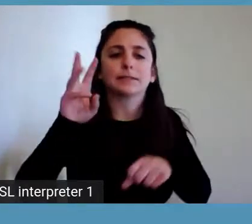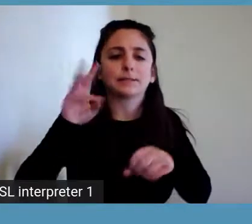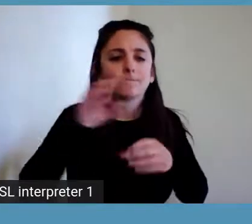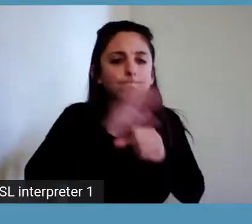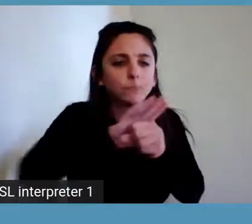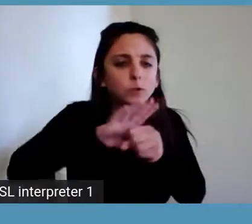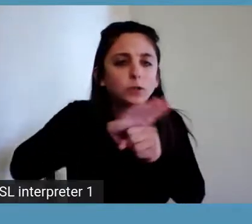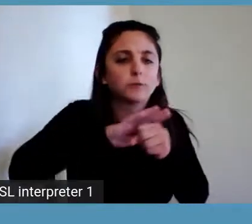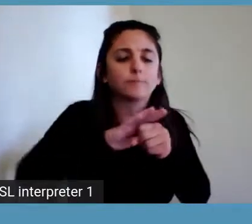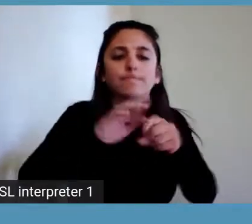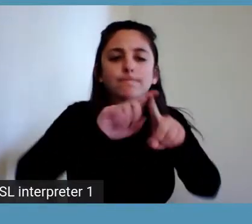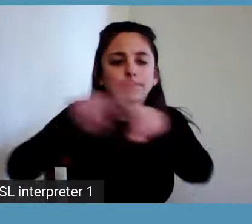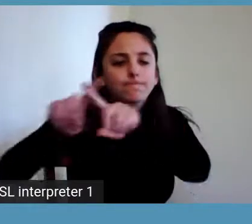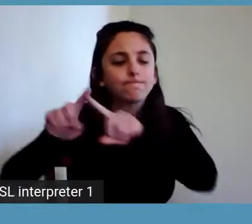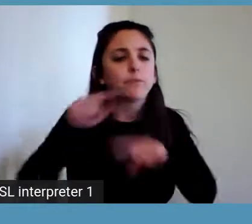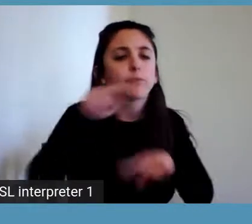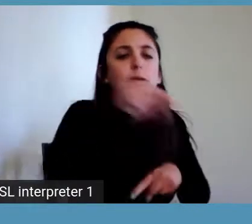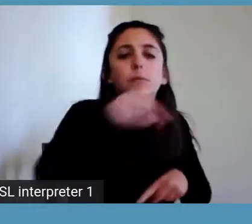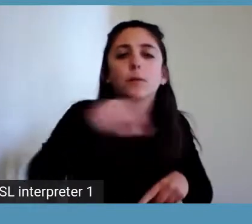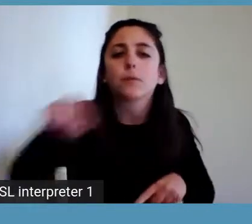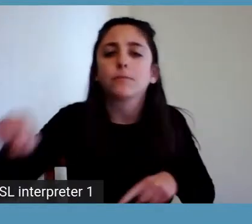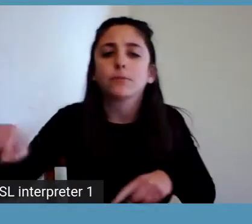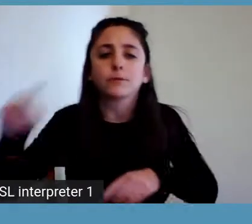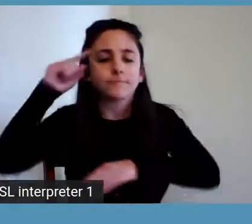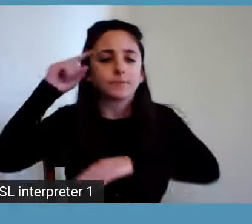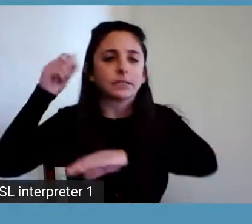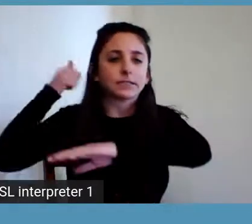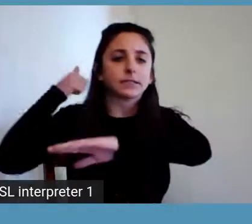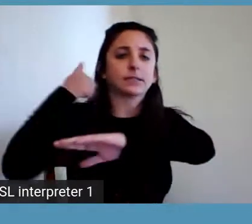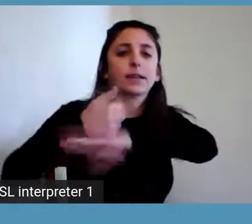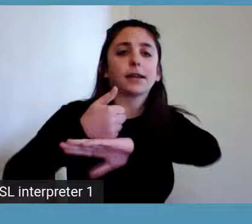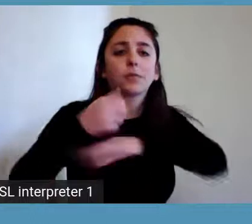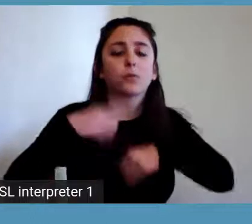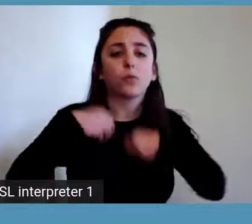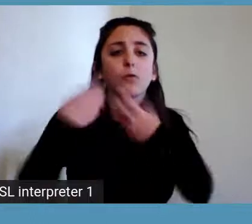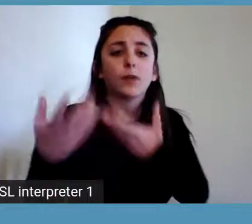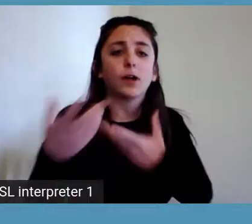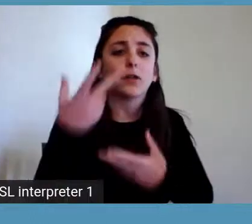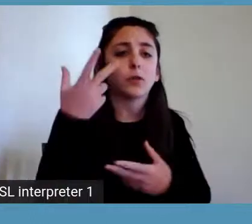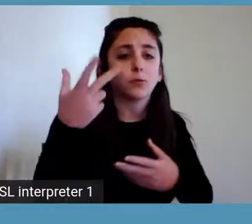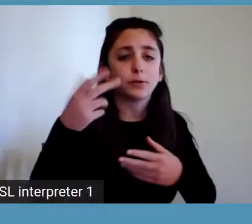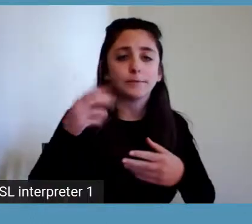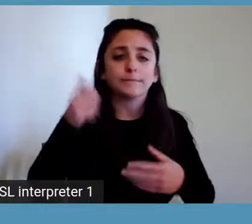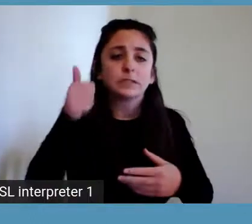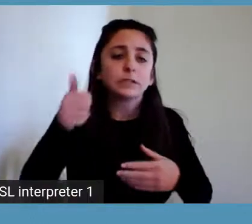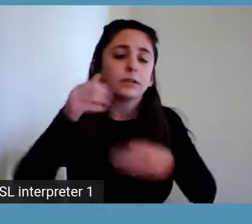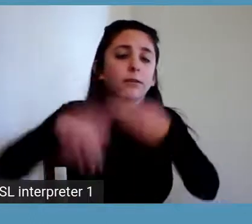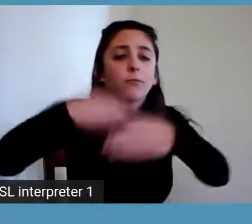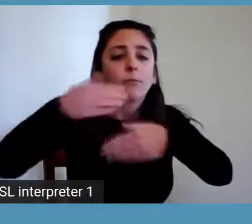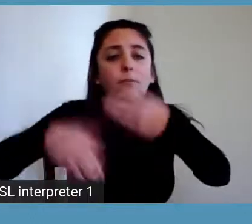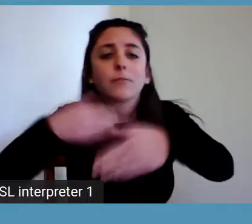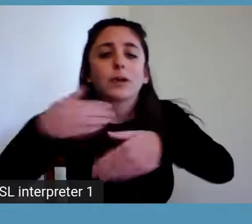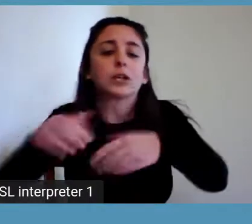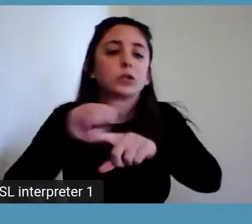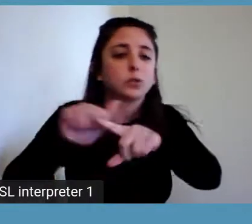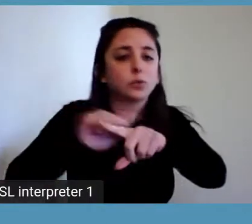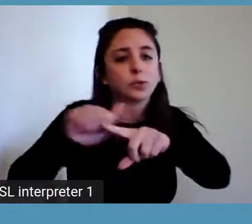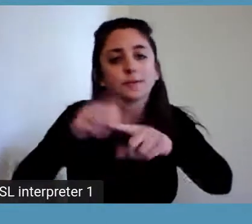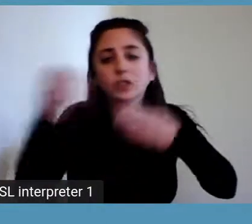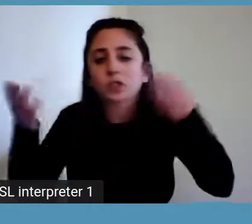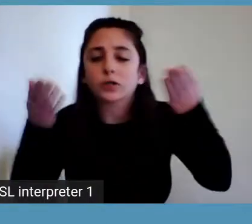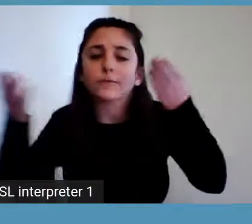associations dedicated to providing free, self-paced training resources focused on digital media and technology for small